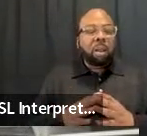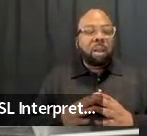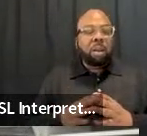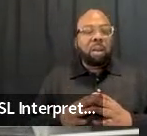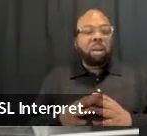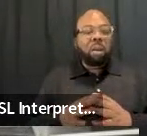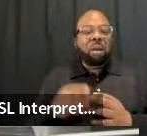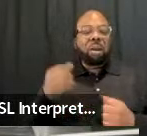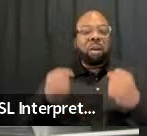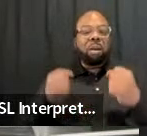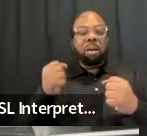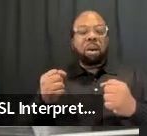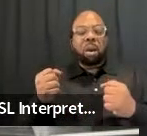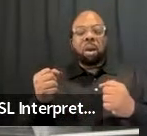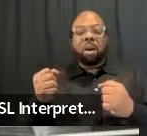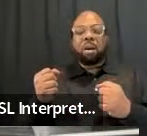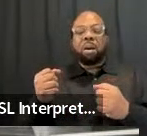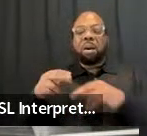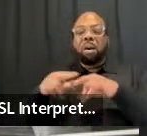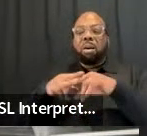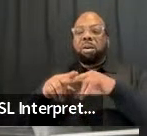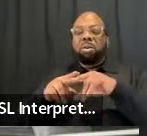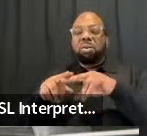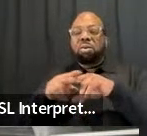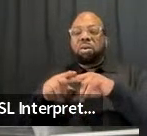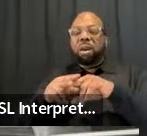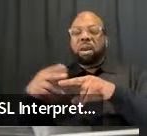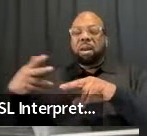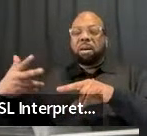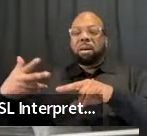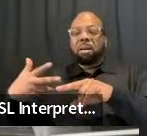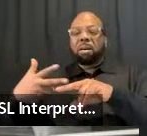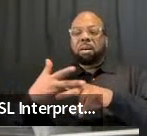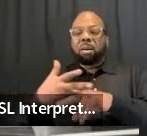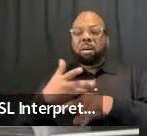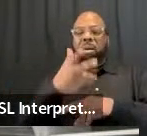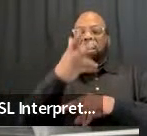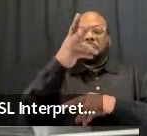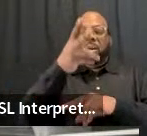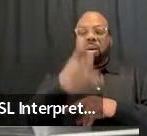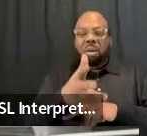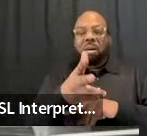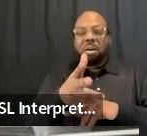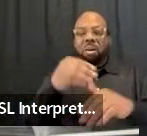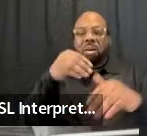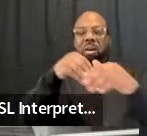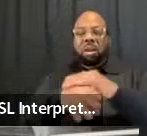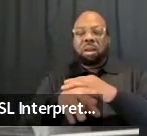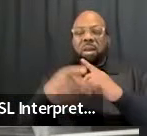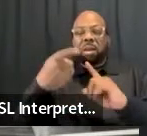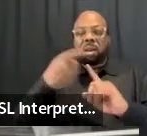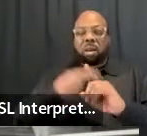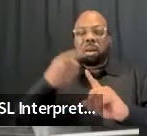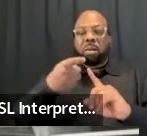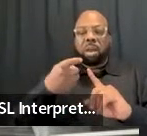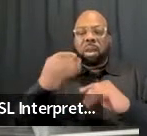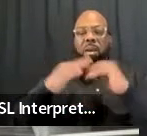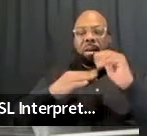a tray, it's picked up by a mechanized system, and is delivered into the automated facility.